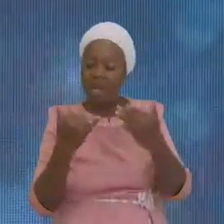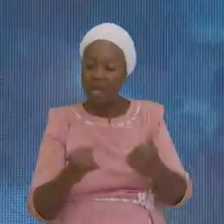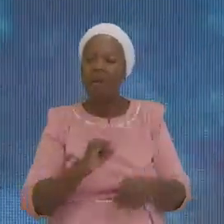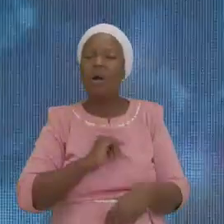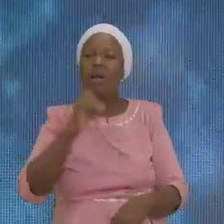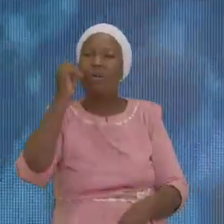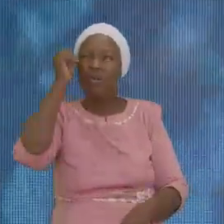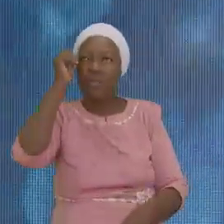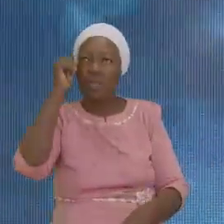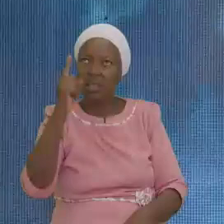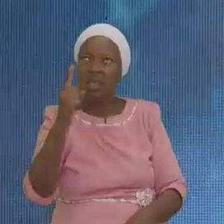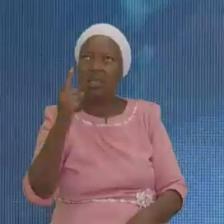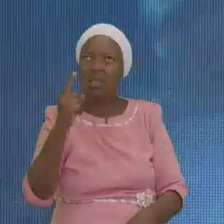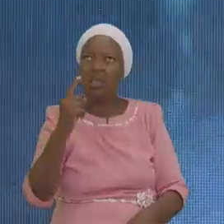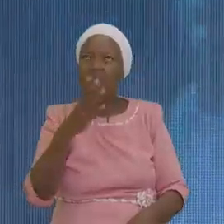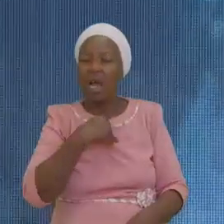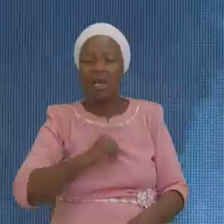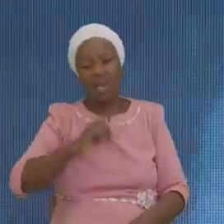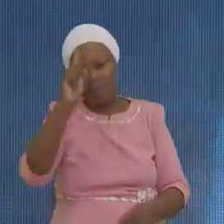I believe